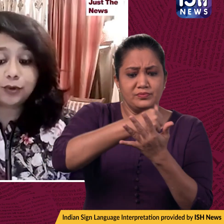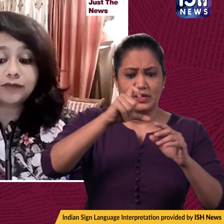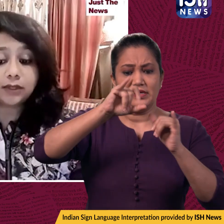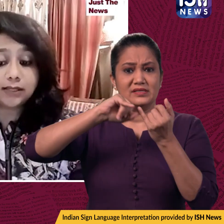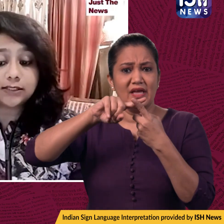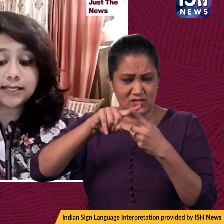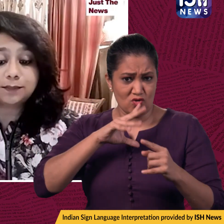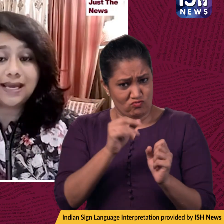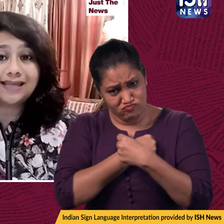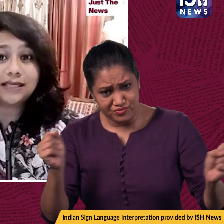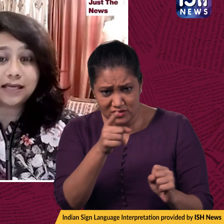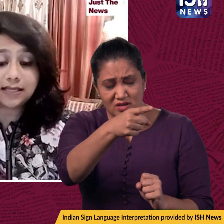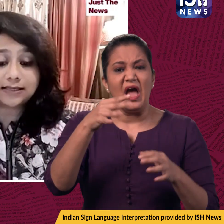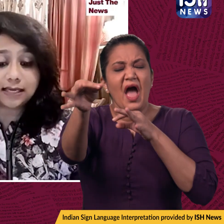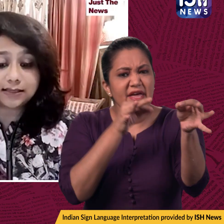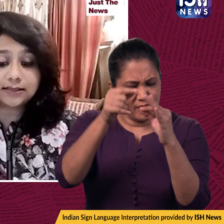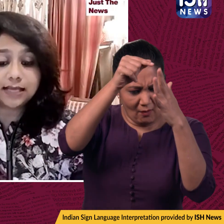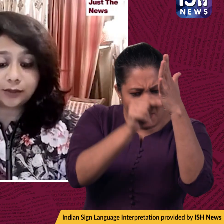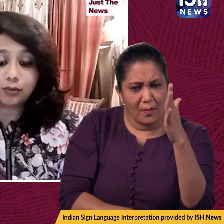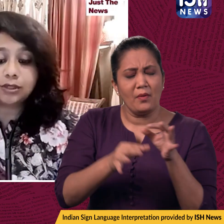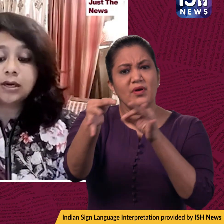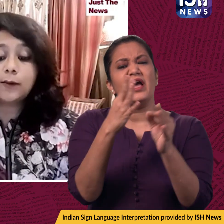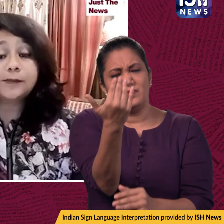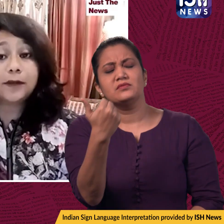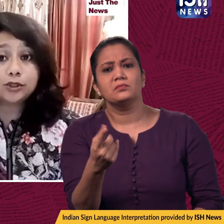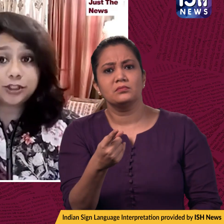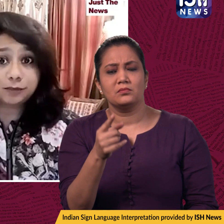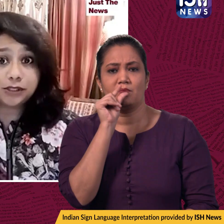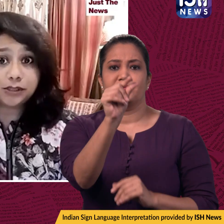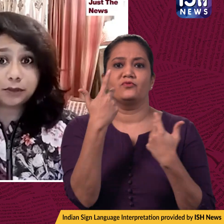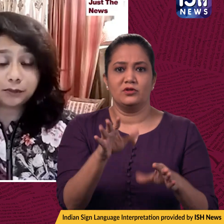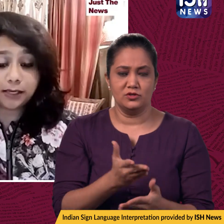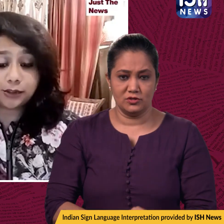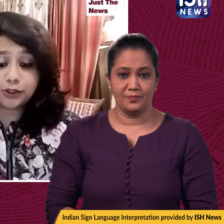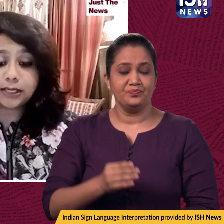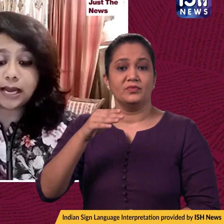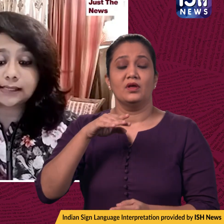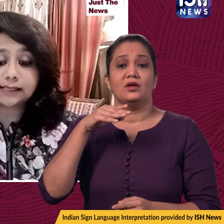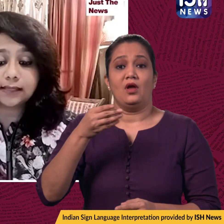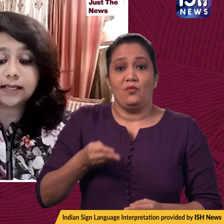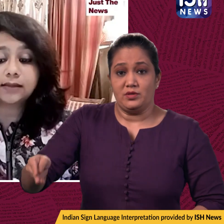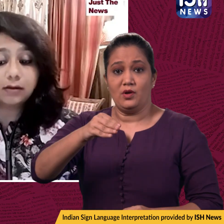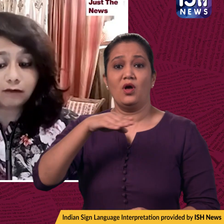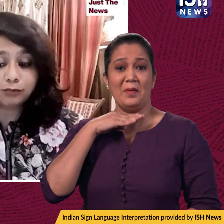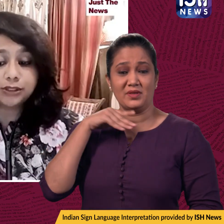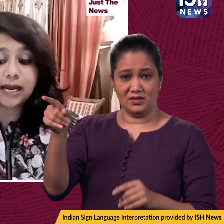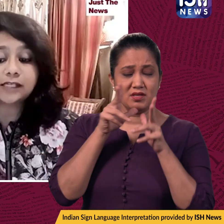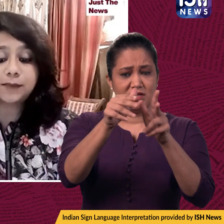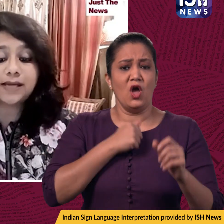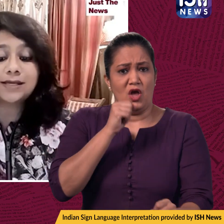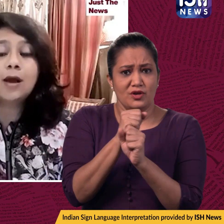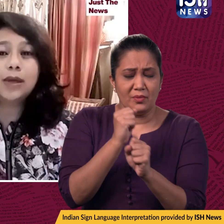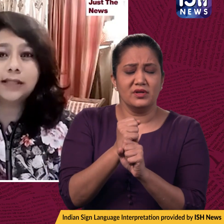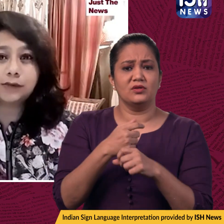cess. If you have the guts, explain the enhanced taxes," end quote. Now, West Bengal Chief Minister Mamata Banerjee has said that her government